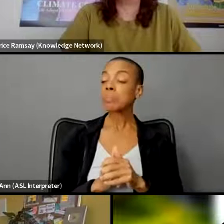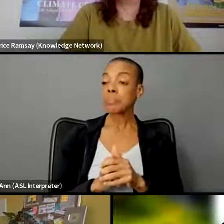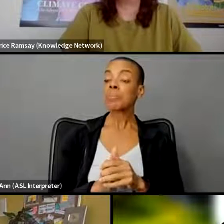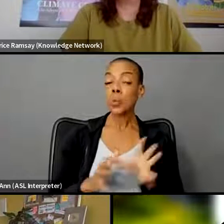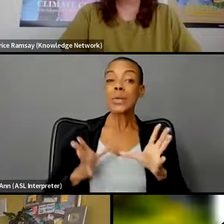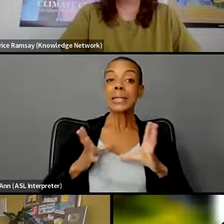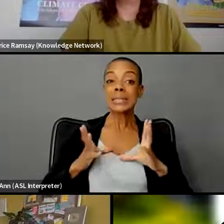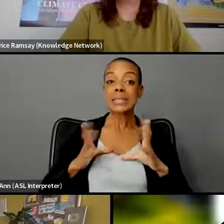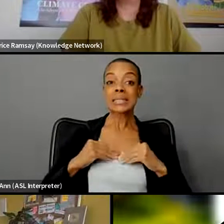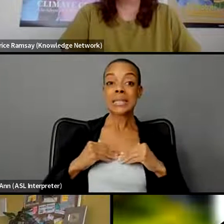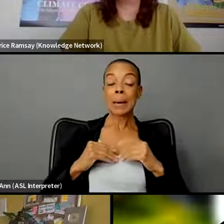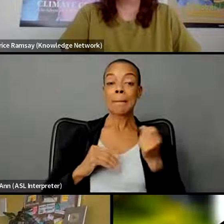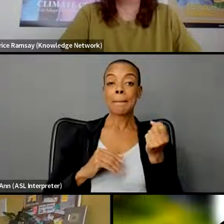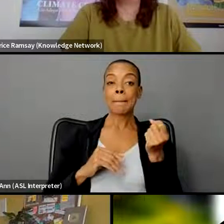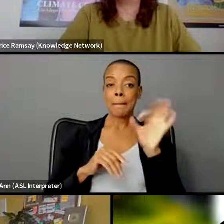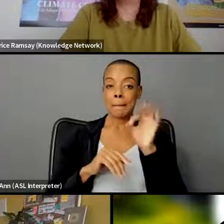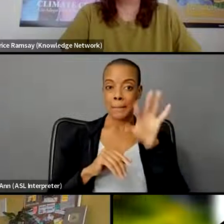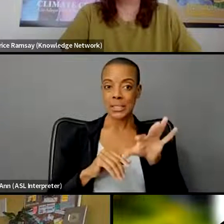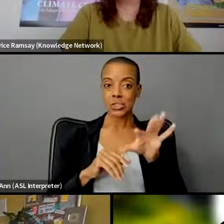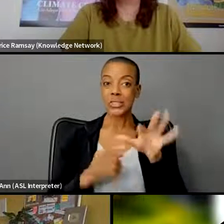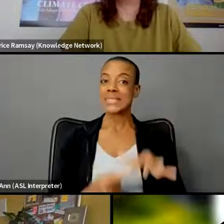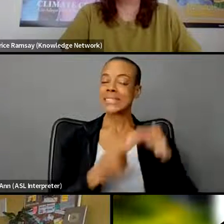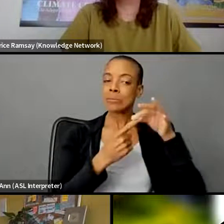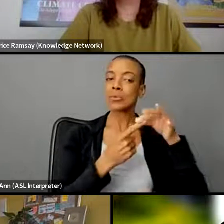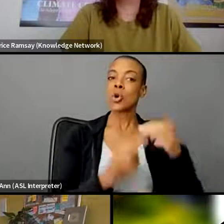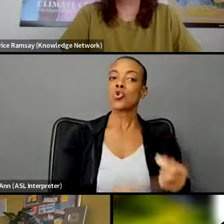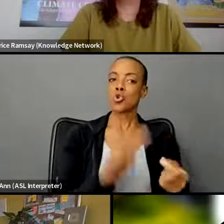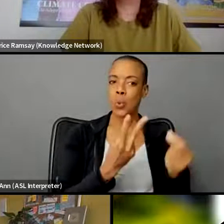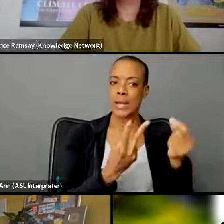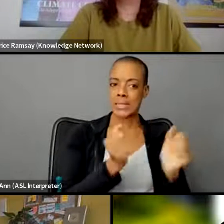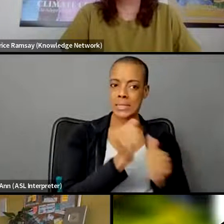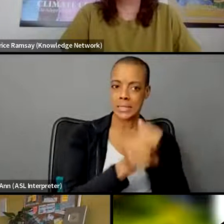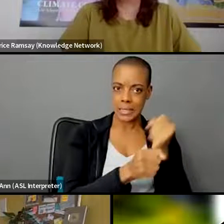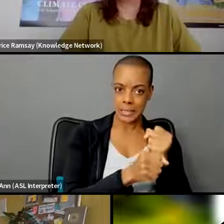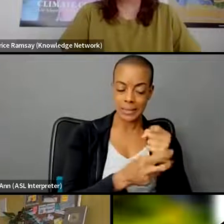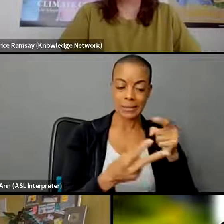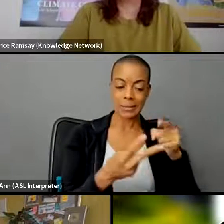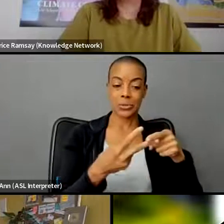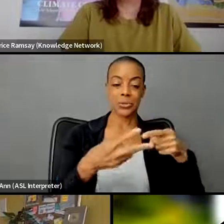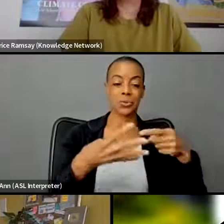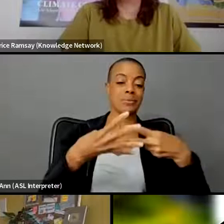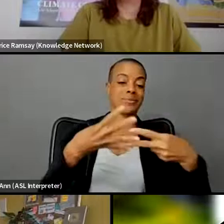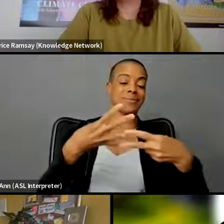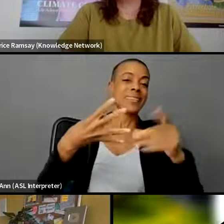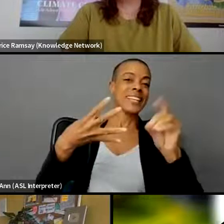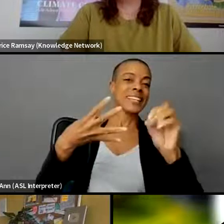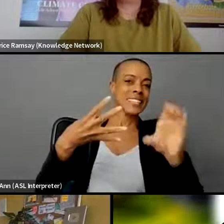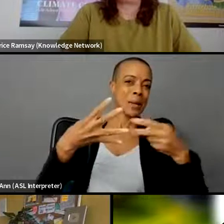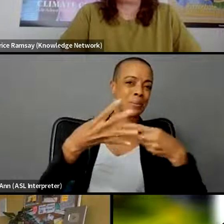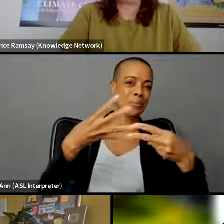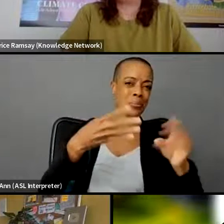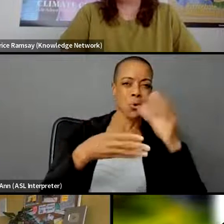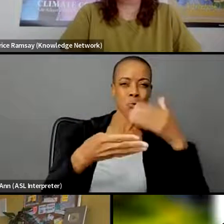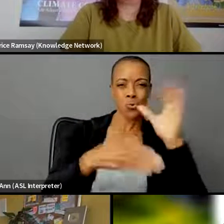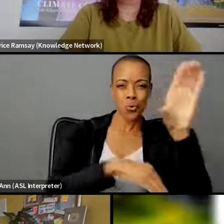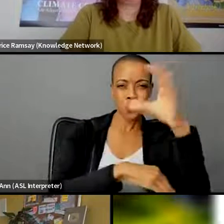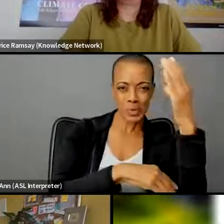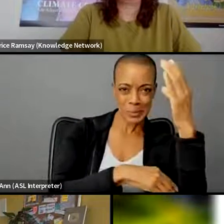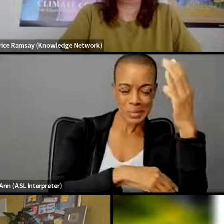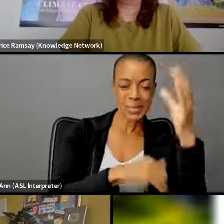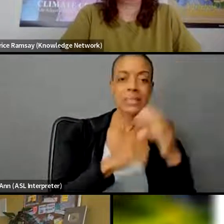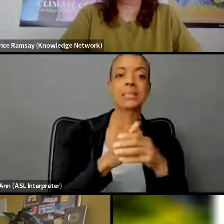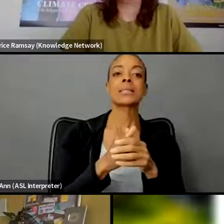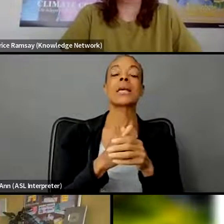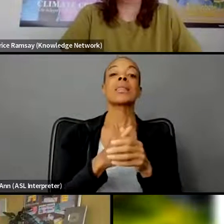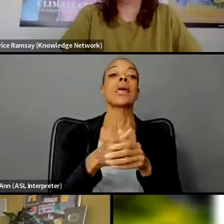exception of 2 times of the year. The first would be the second half of December as we near the Christmas break, and the second would be the second half